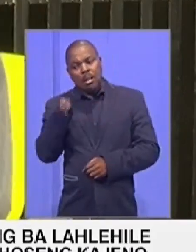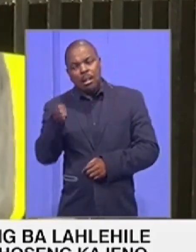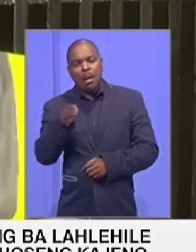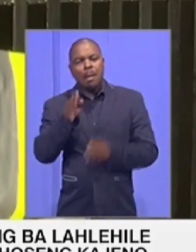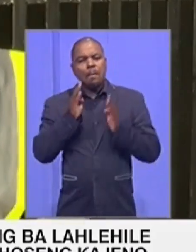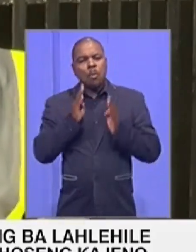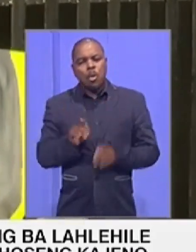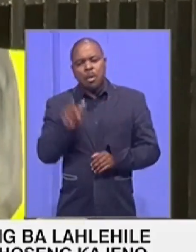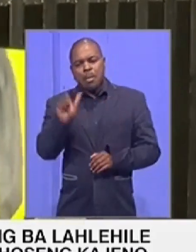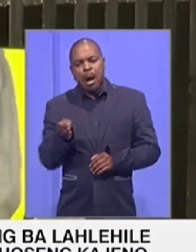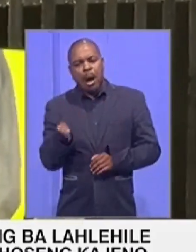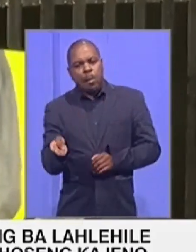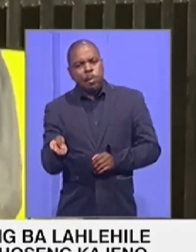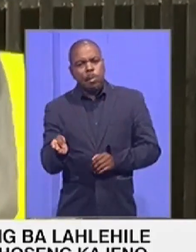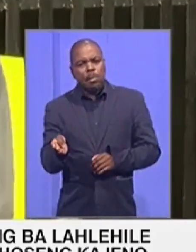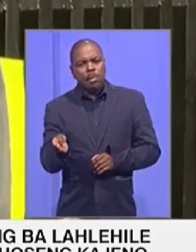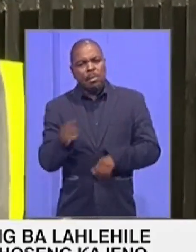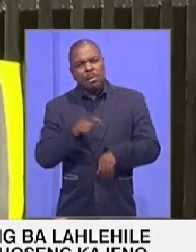around the